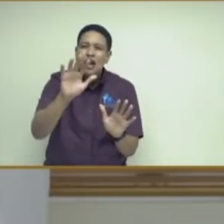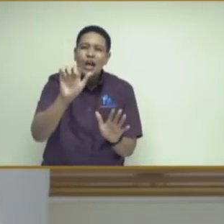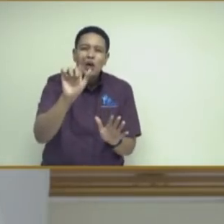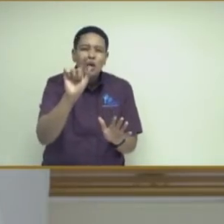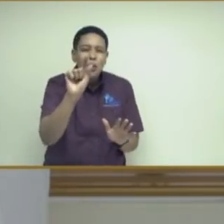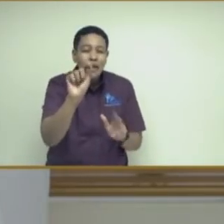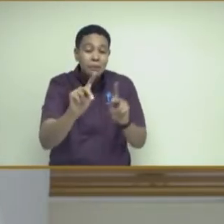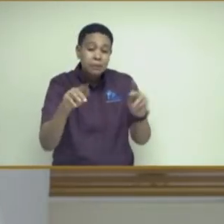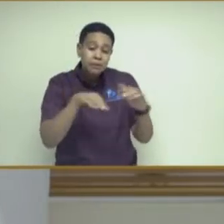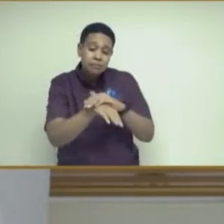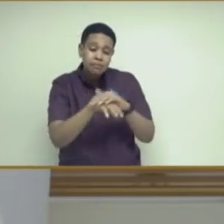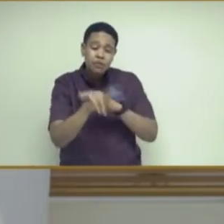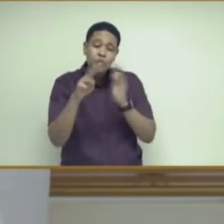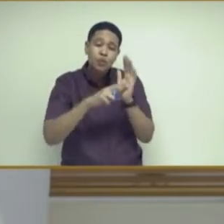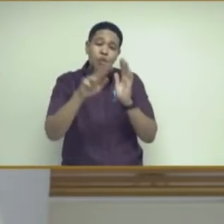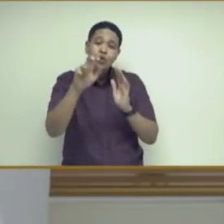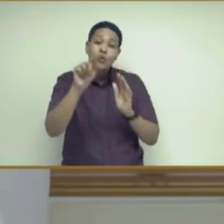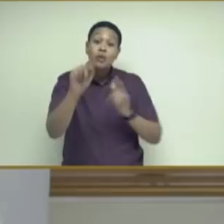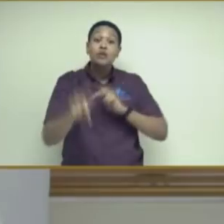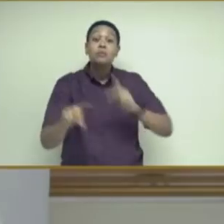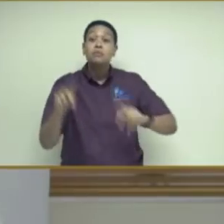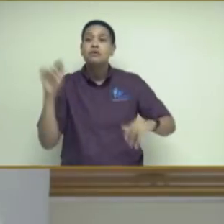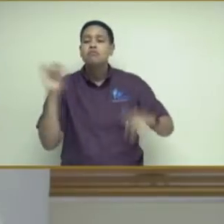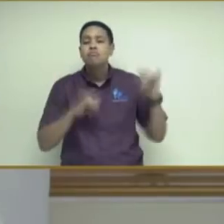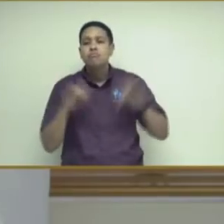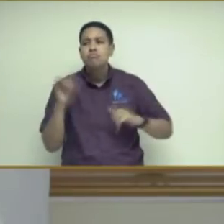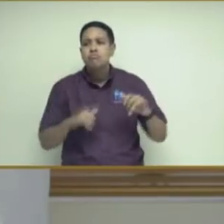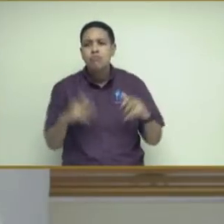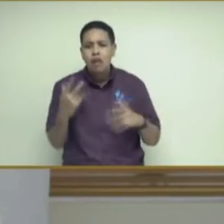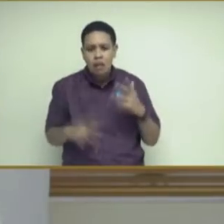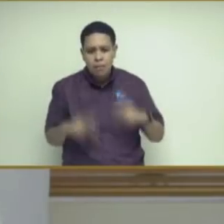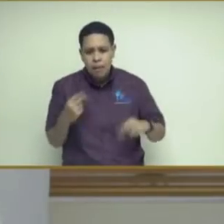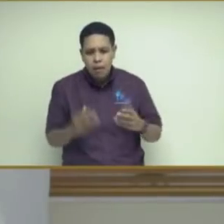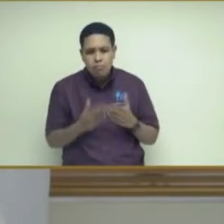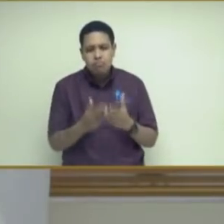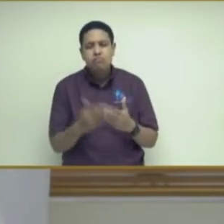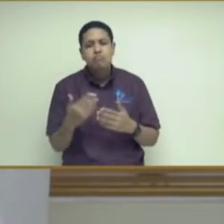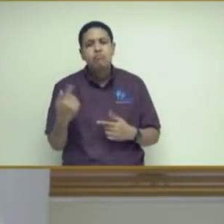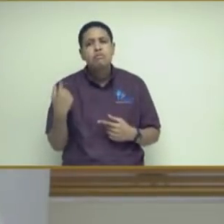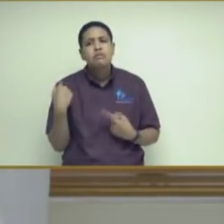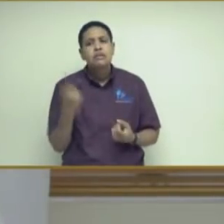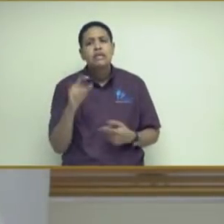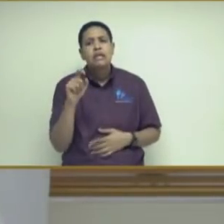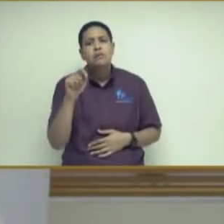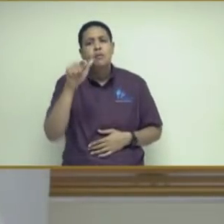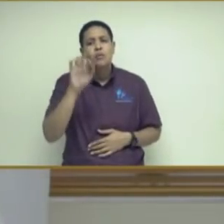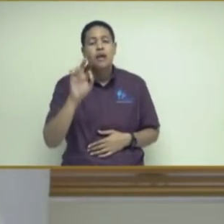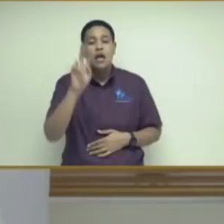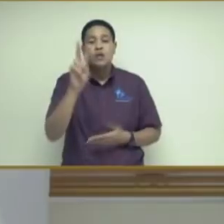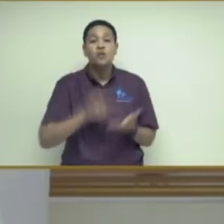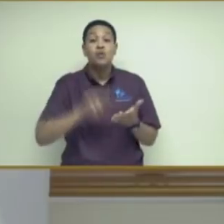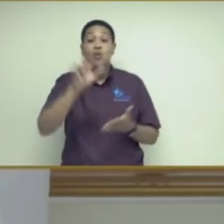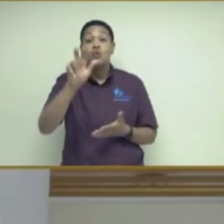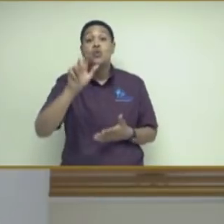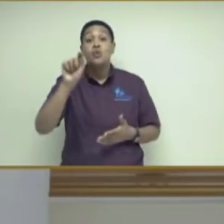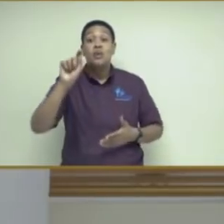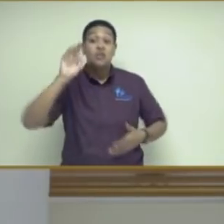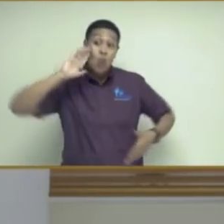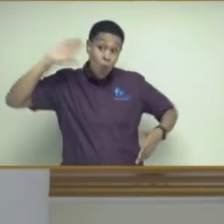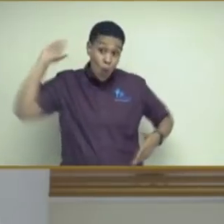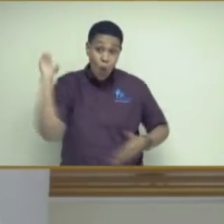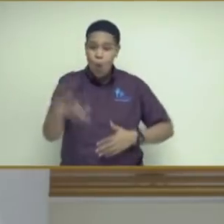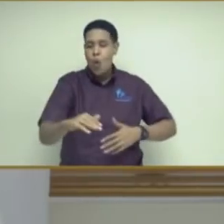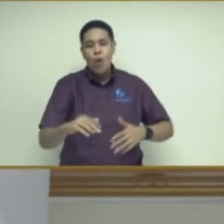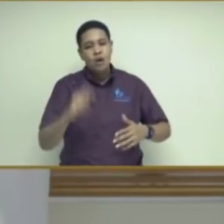2,320 entries. So persons have come in since April 29th, 2,320. All have been